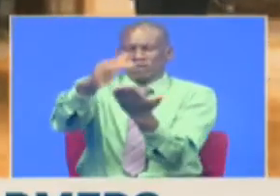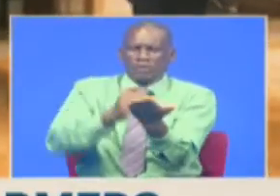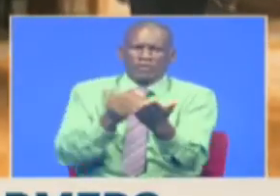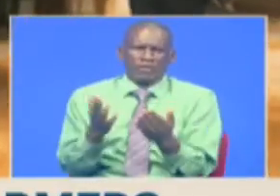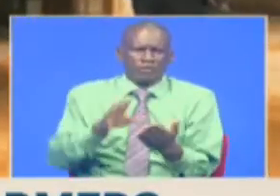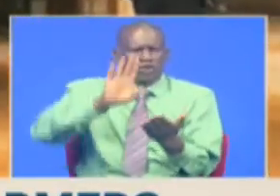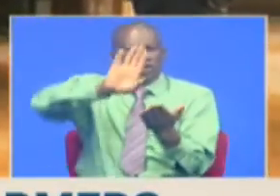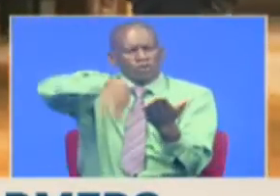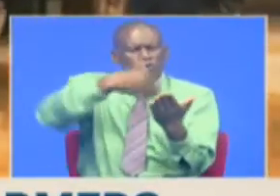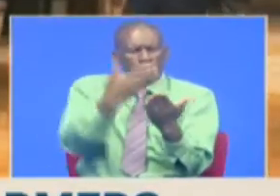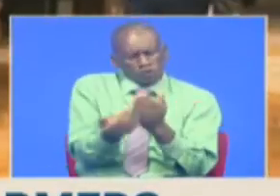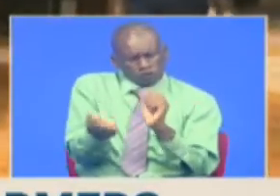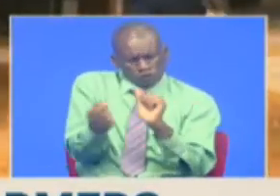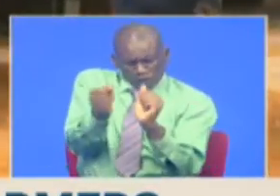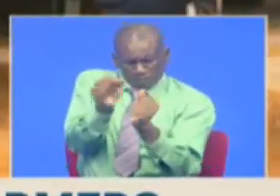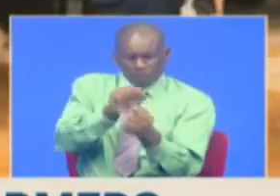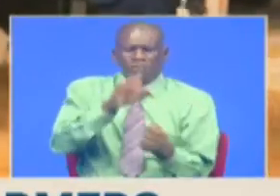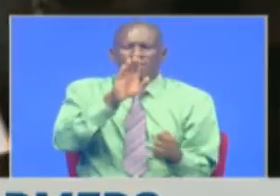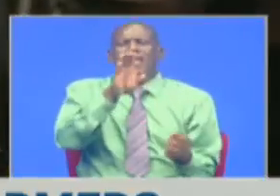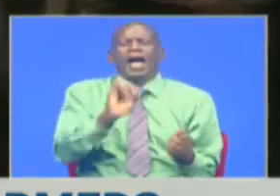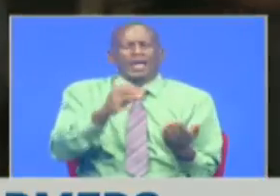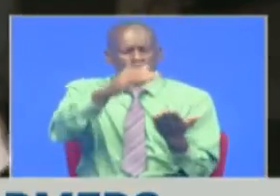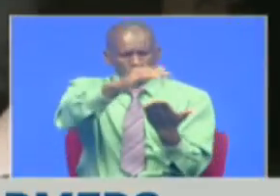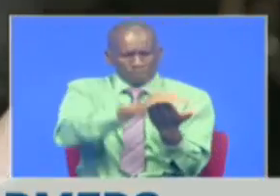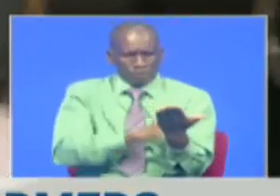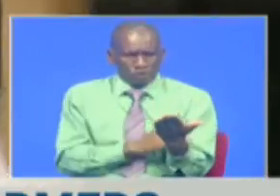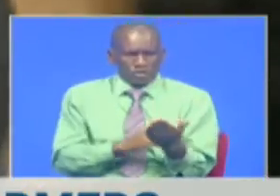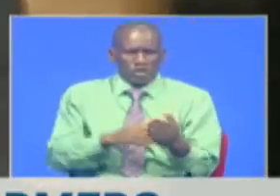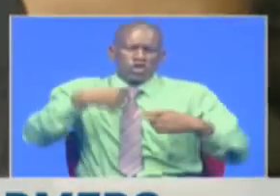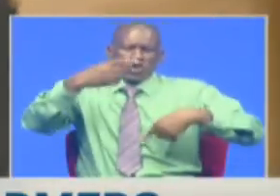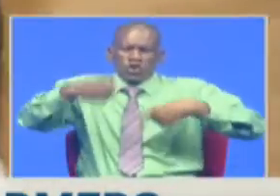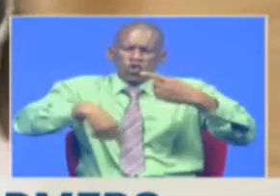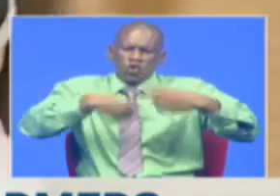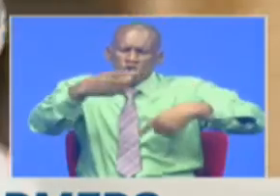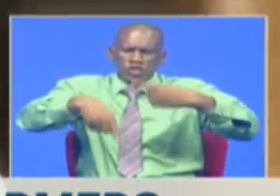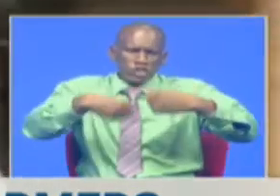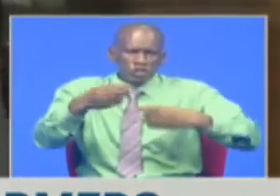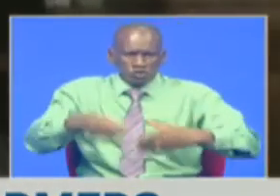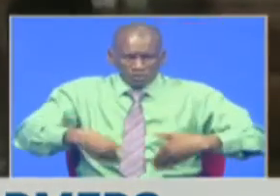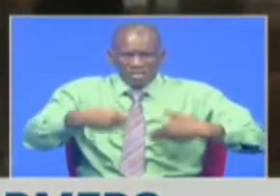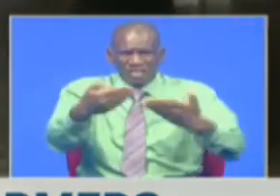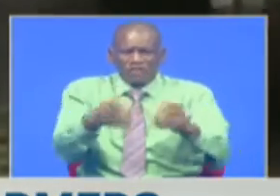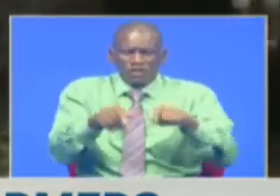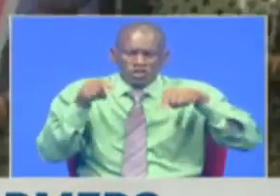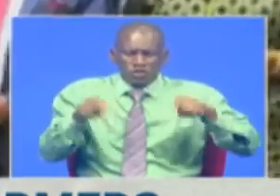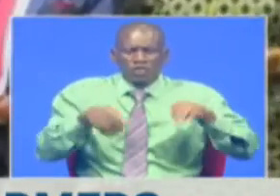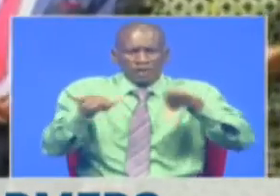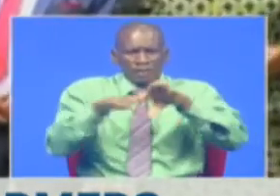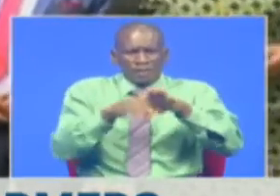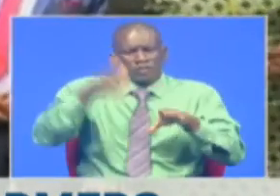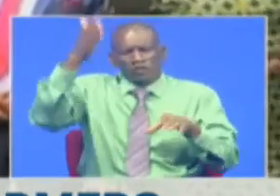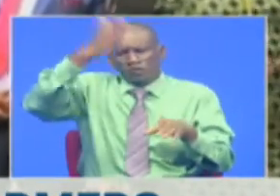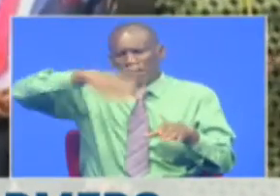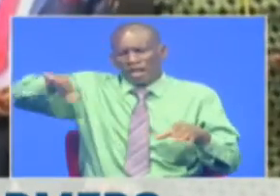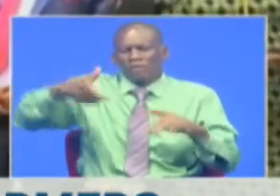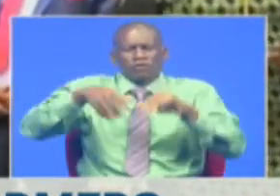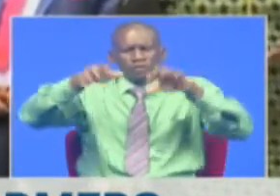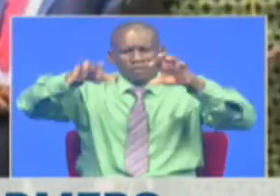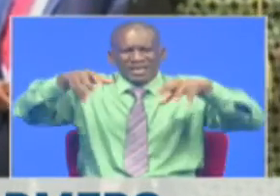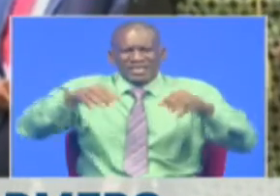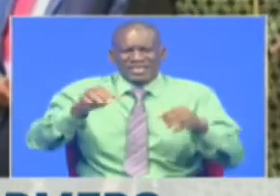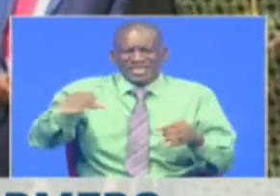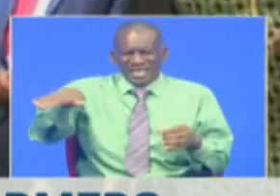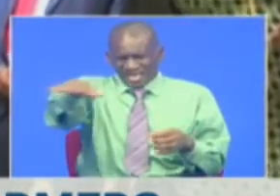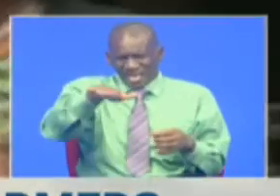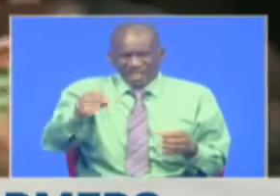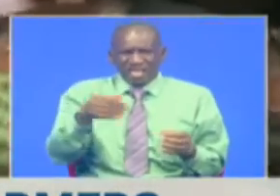Proposals for amendment of the BBI report continue to be fronted. Today, members of parliament from agriculture zones